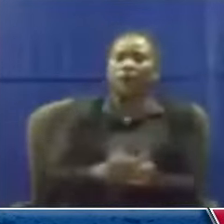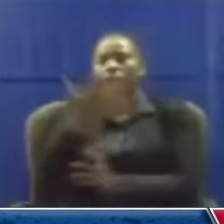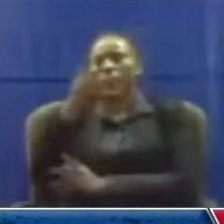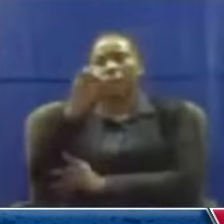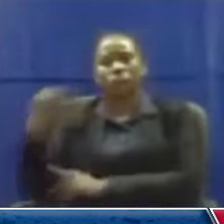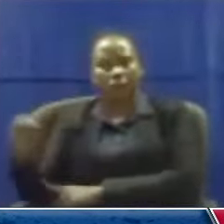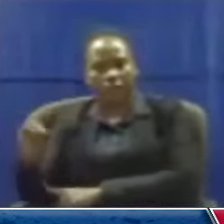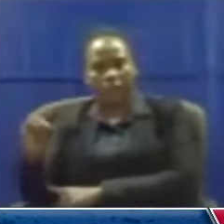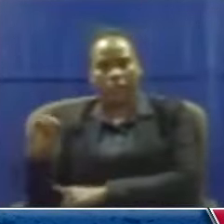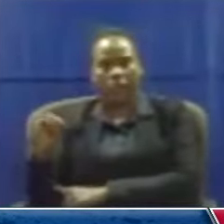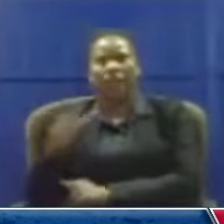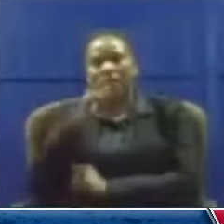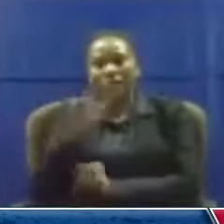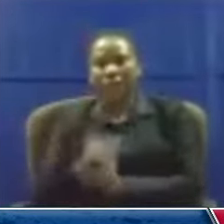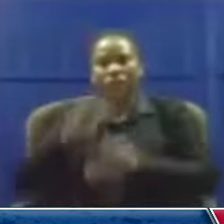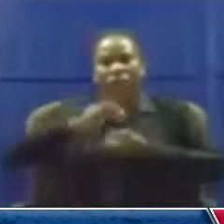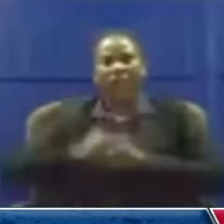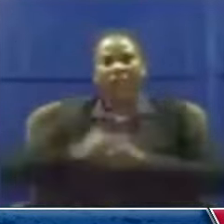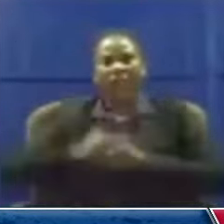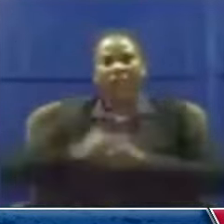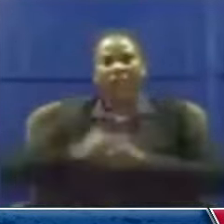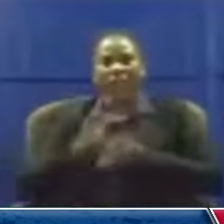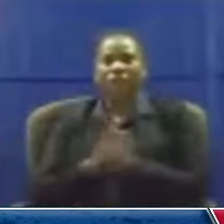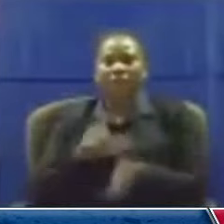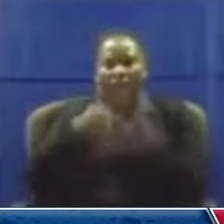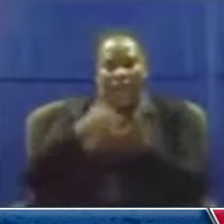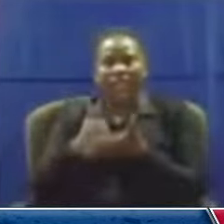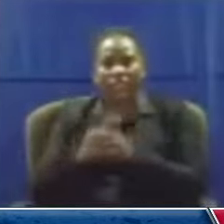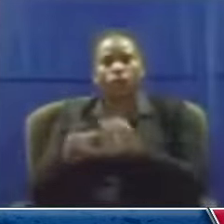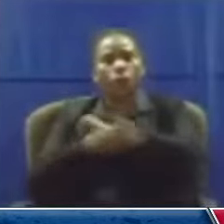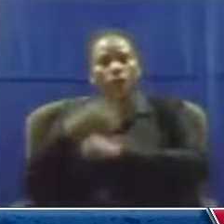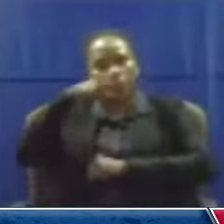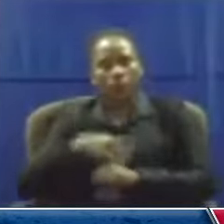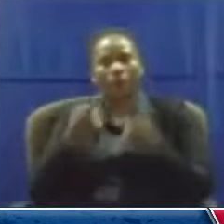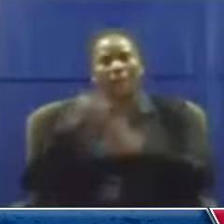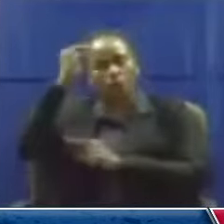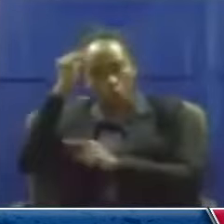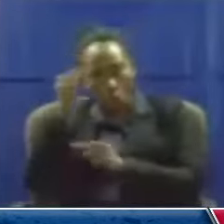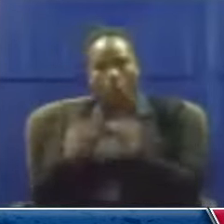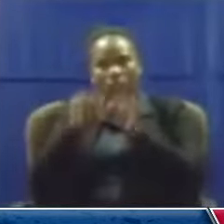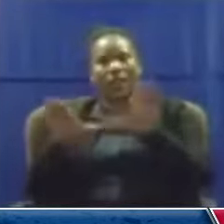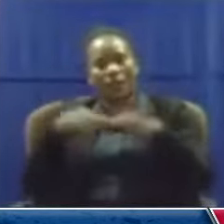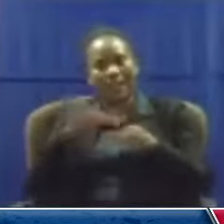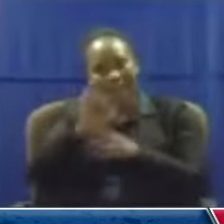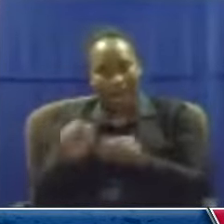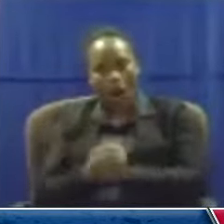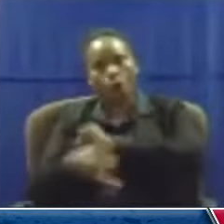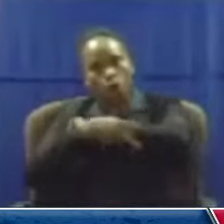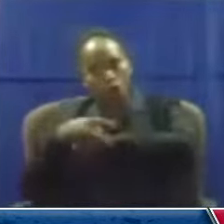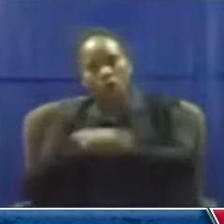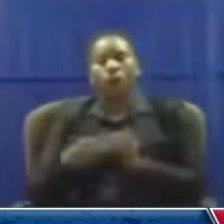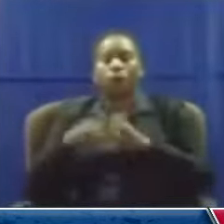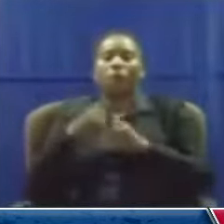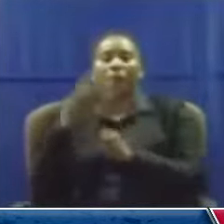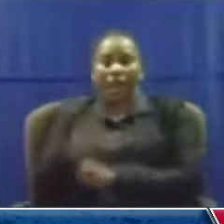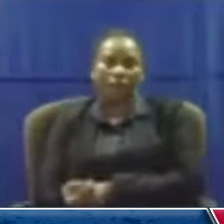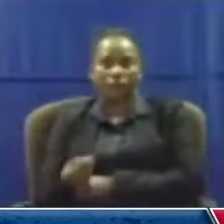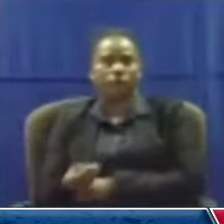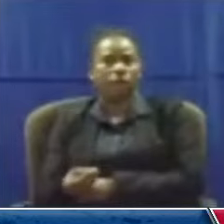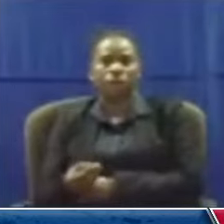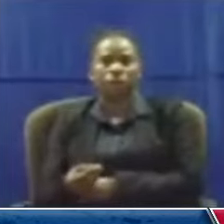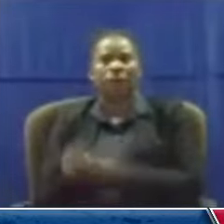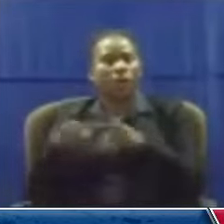guarantee that relief aid won't be stolen when you know that your party has a looting problem. Don't describe your relief effort as massive and